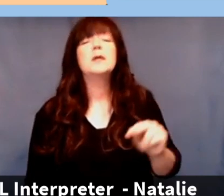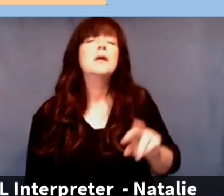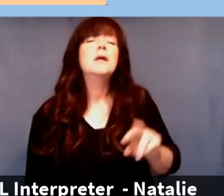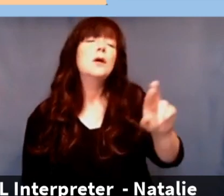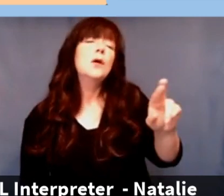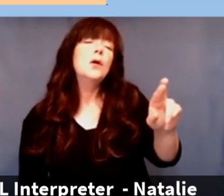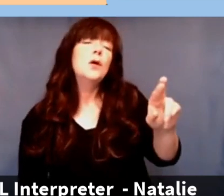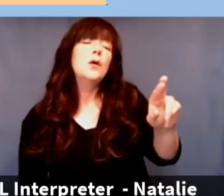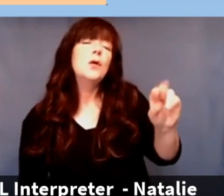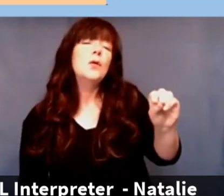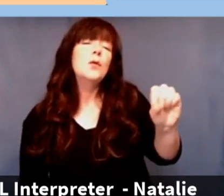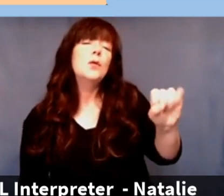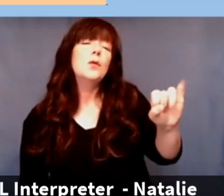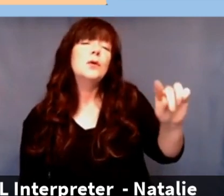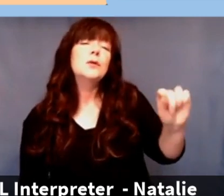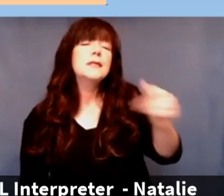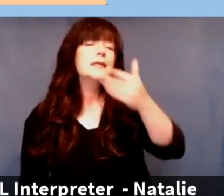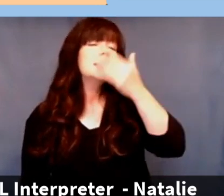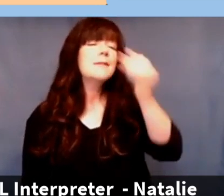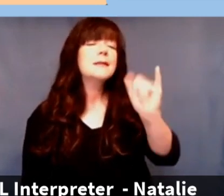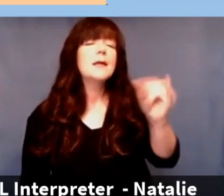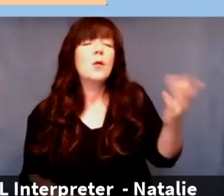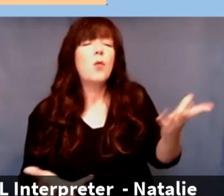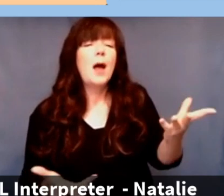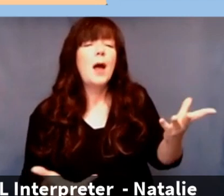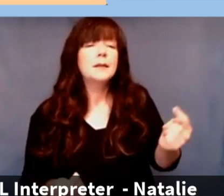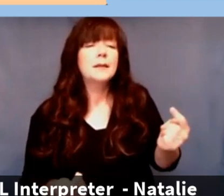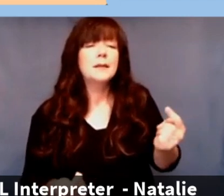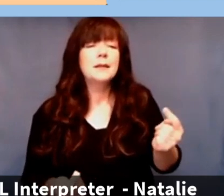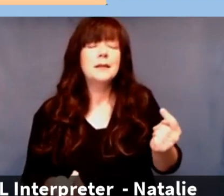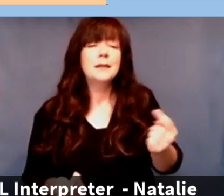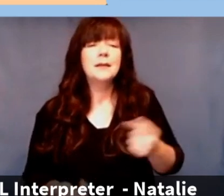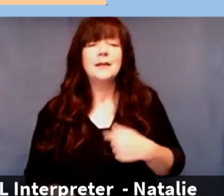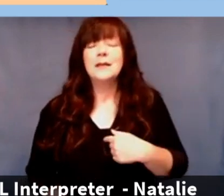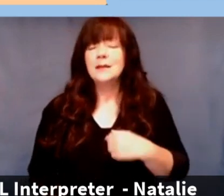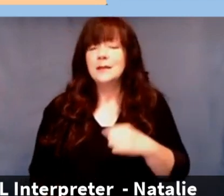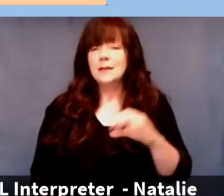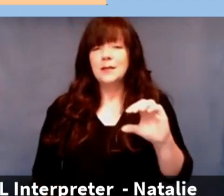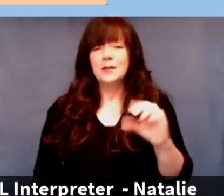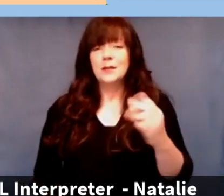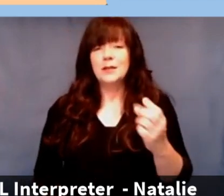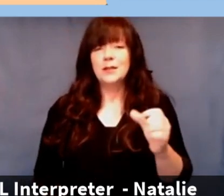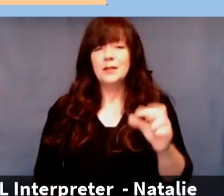smells so good for Wynonna? Cherry blossoms.